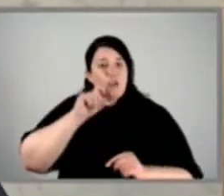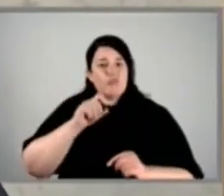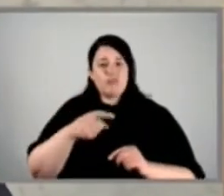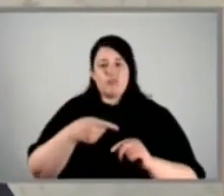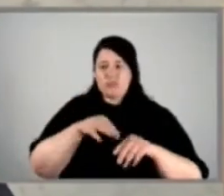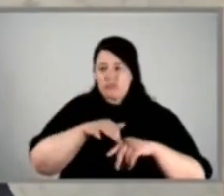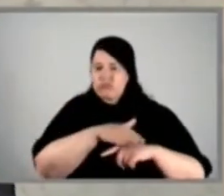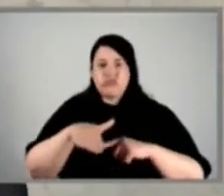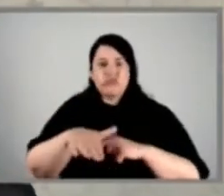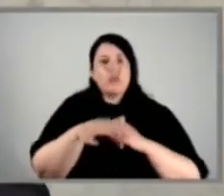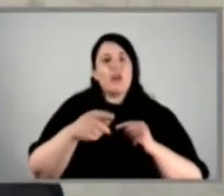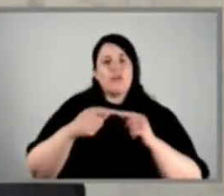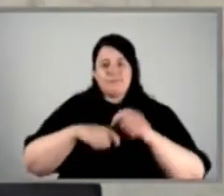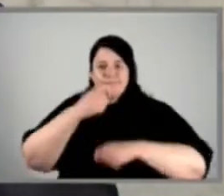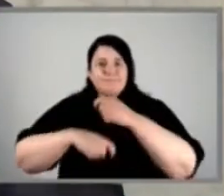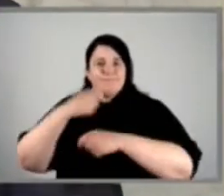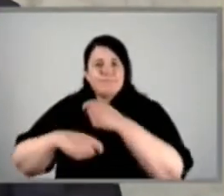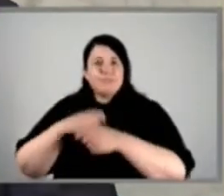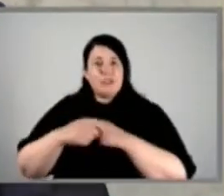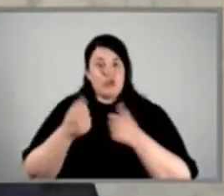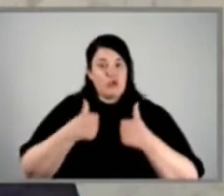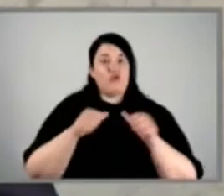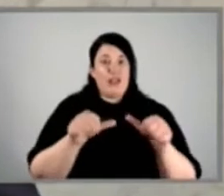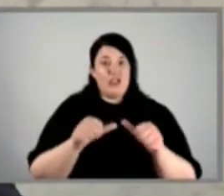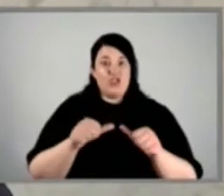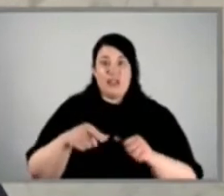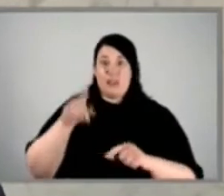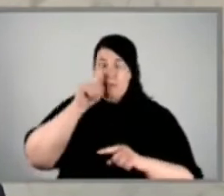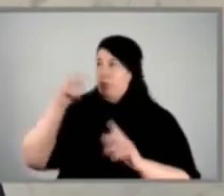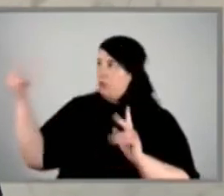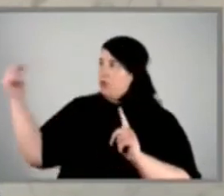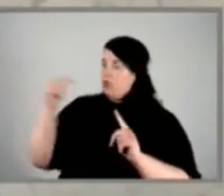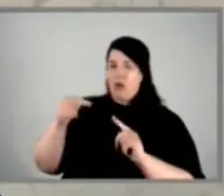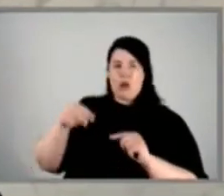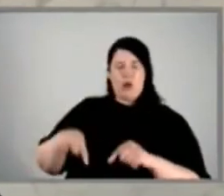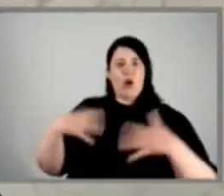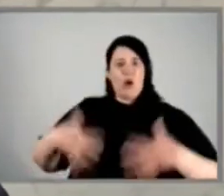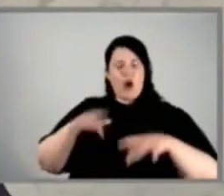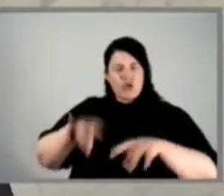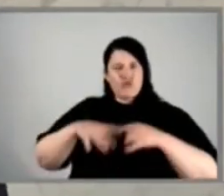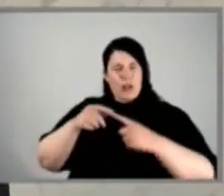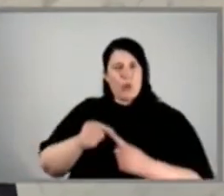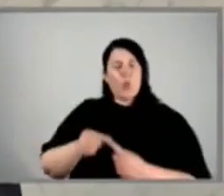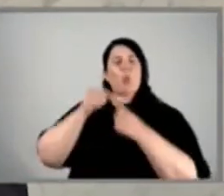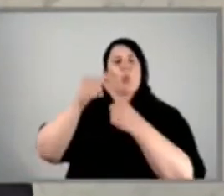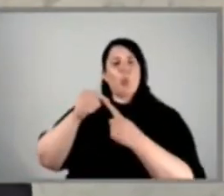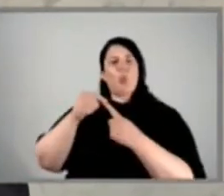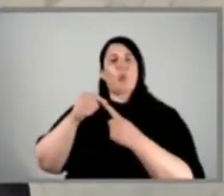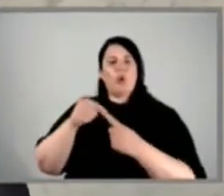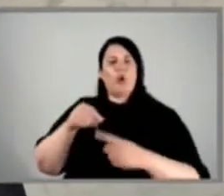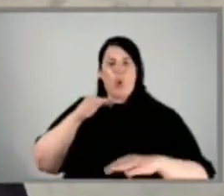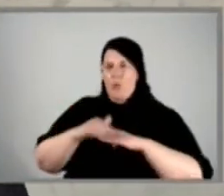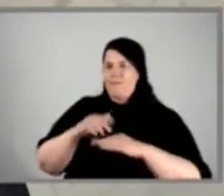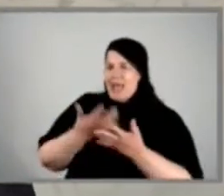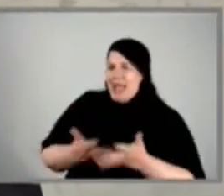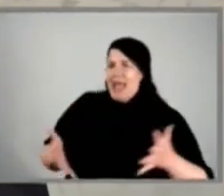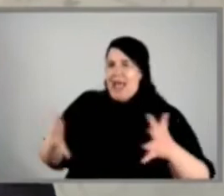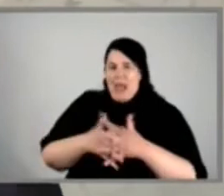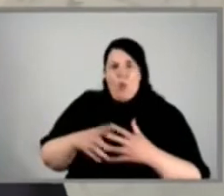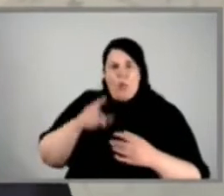and that is actually recognised around the world as a thoughtful and significant approach to realising